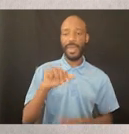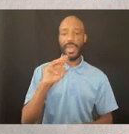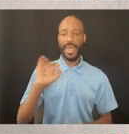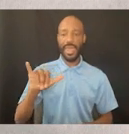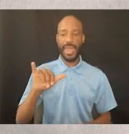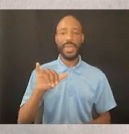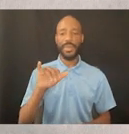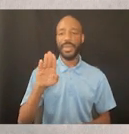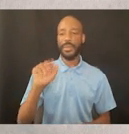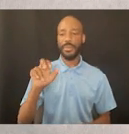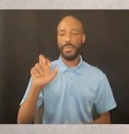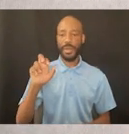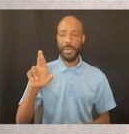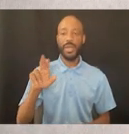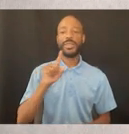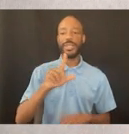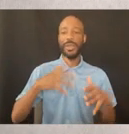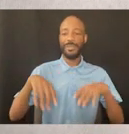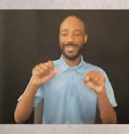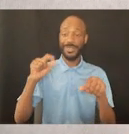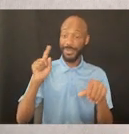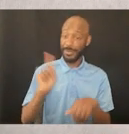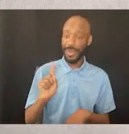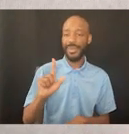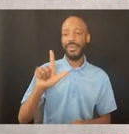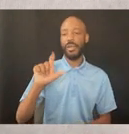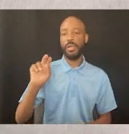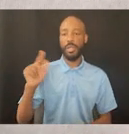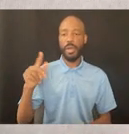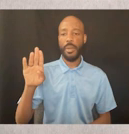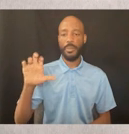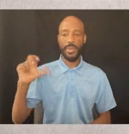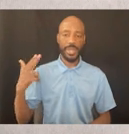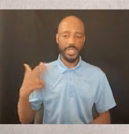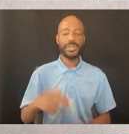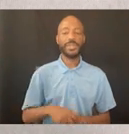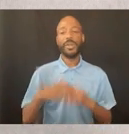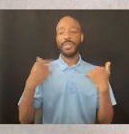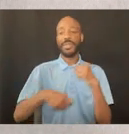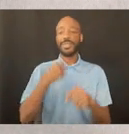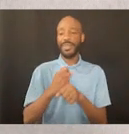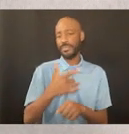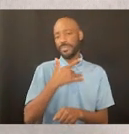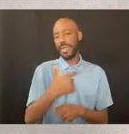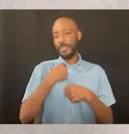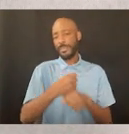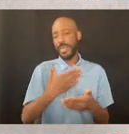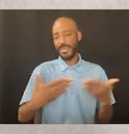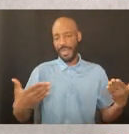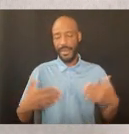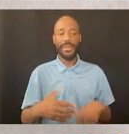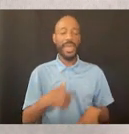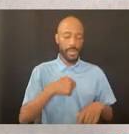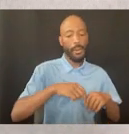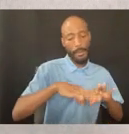Beach. And every year for Fun A Day, I make a bunch of stuff. And this year I decided to make hats, and the hats started telling me stories.